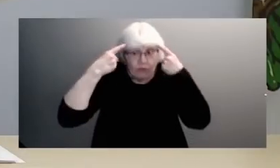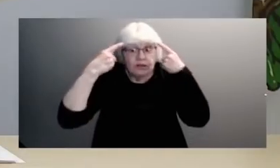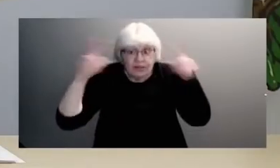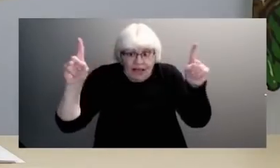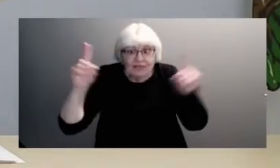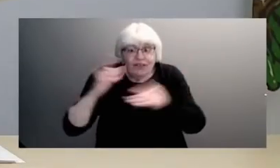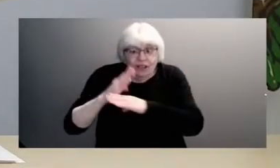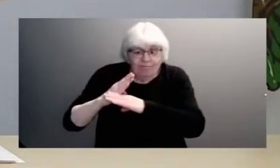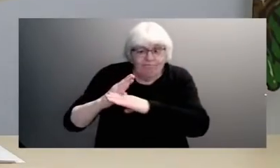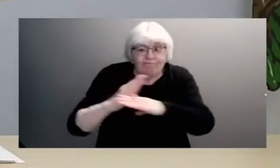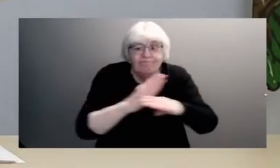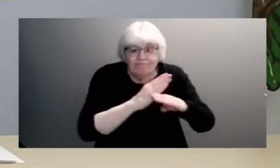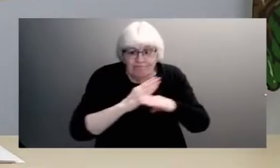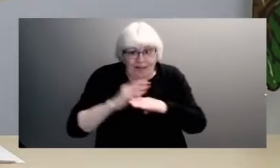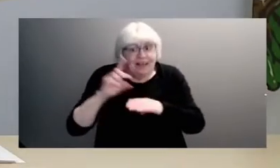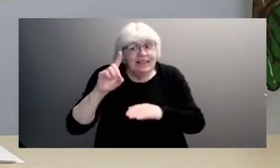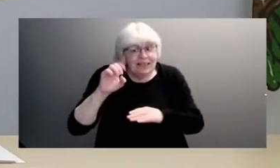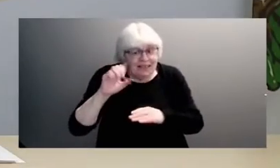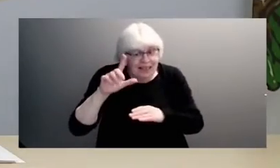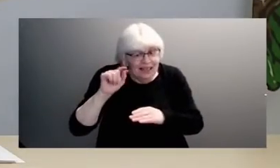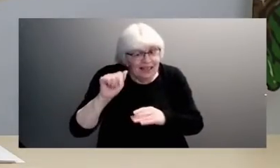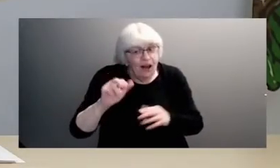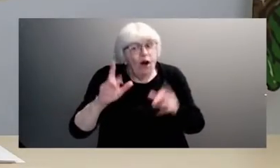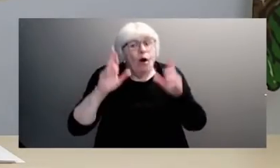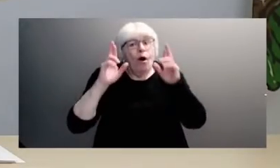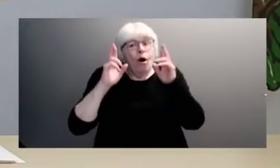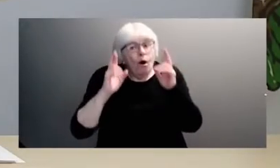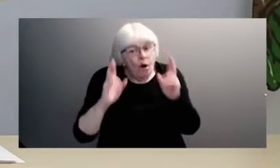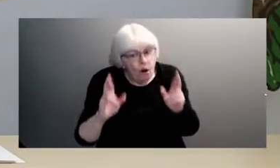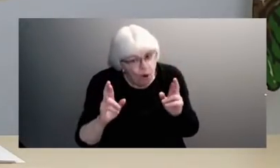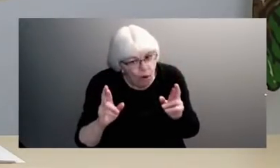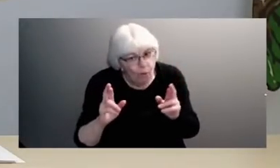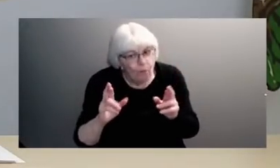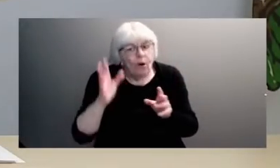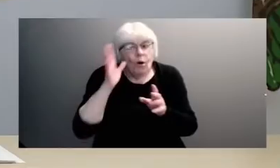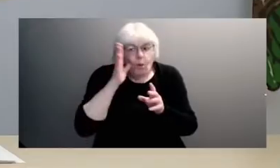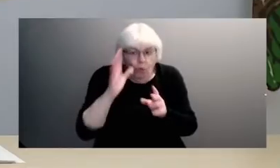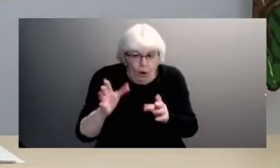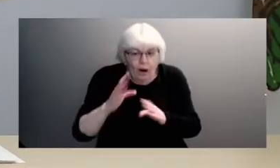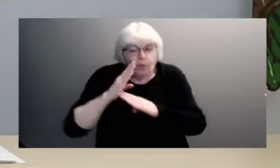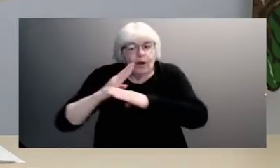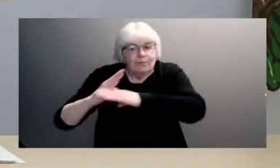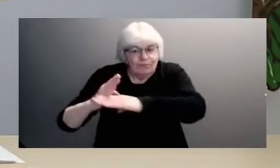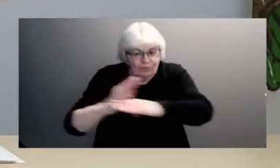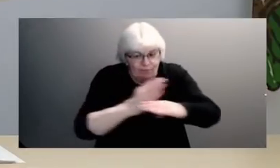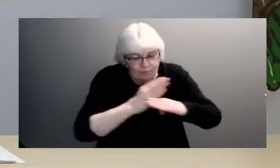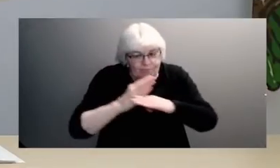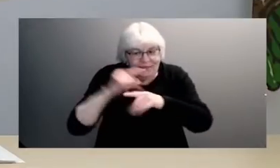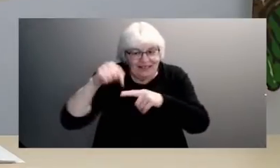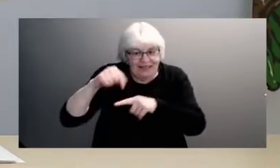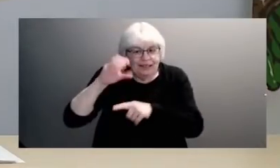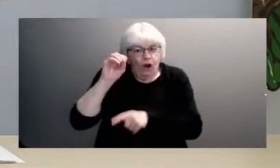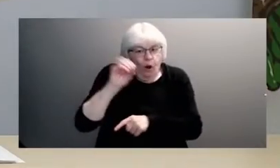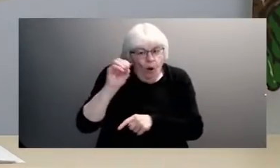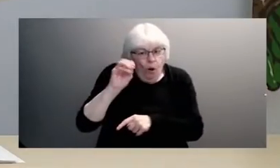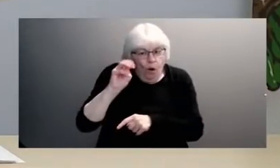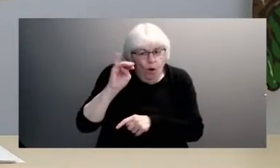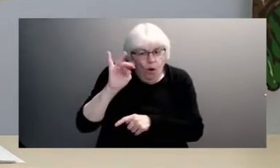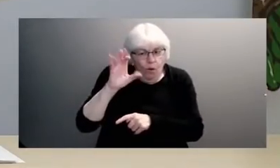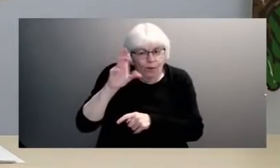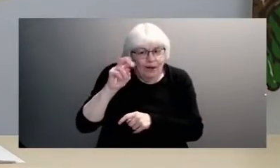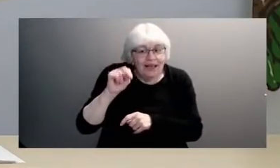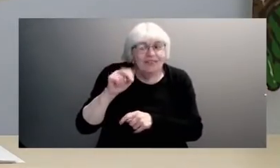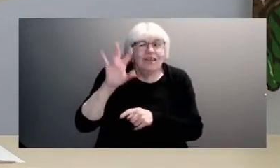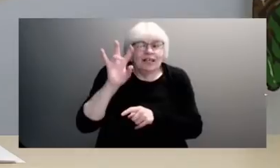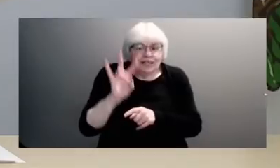well. I will note that it looks like there's 7,500 people in PEI who are eligible for a